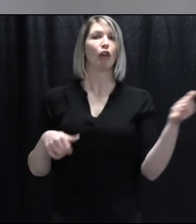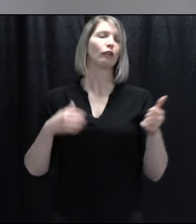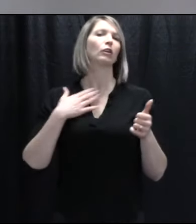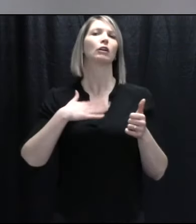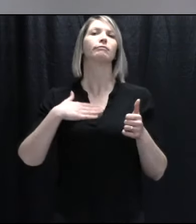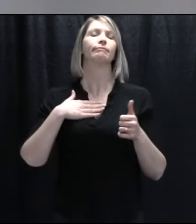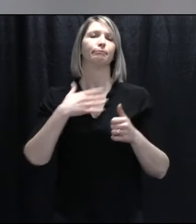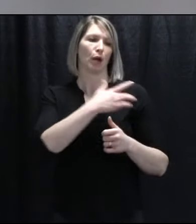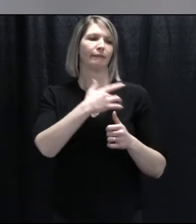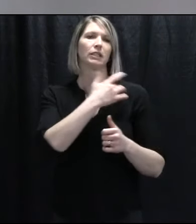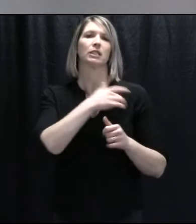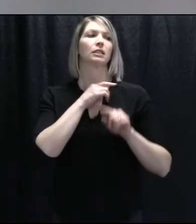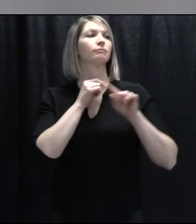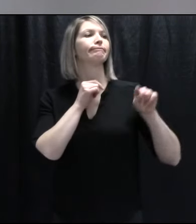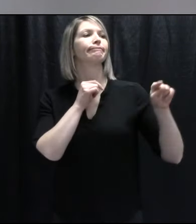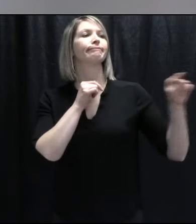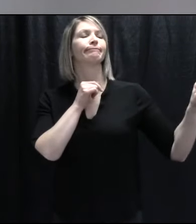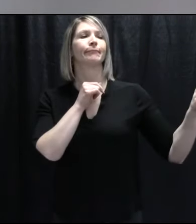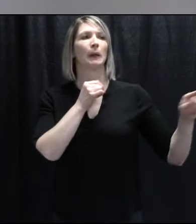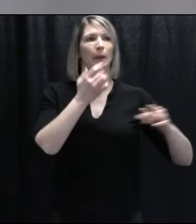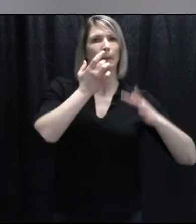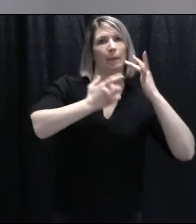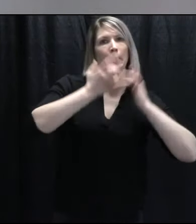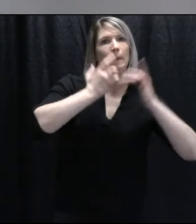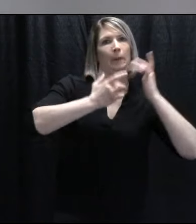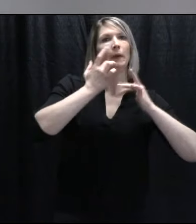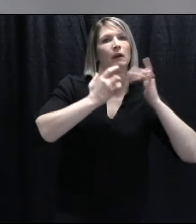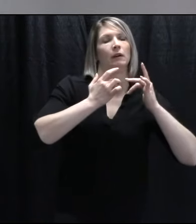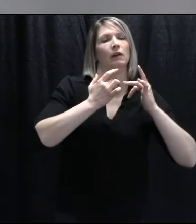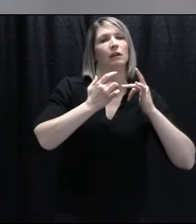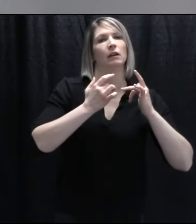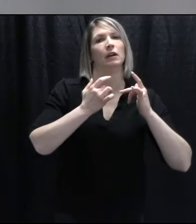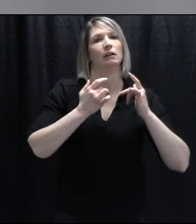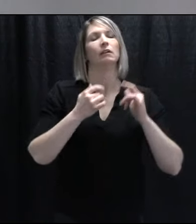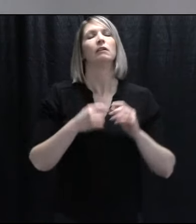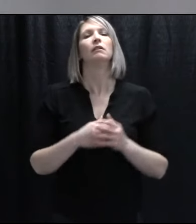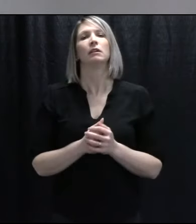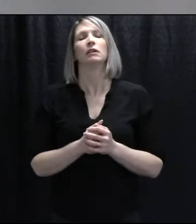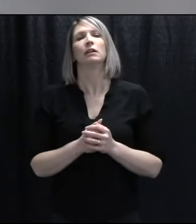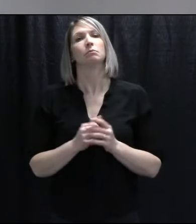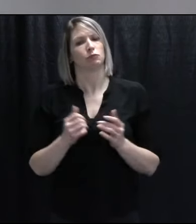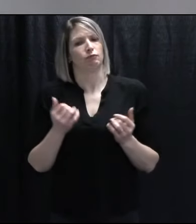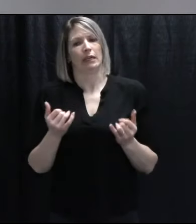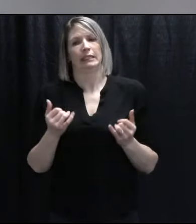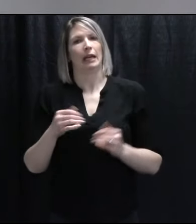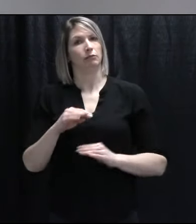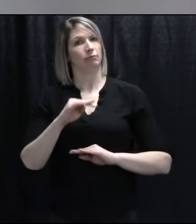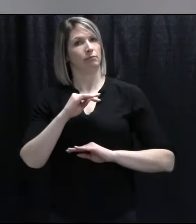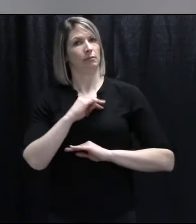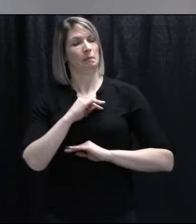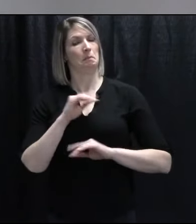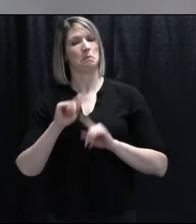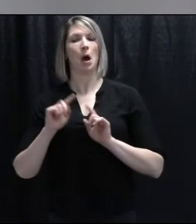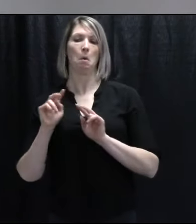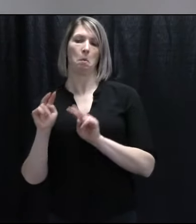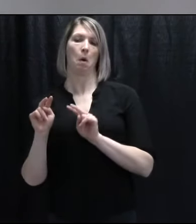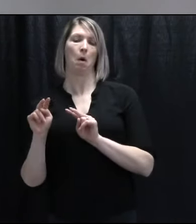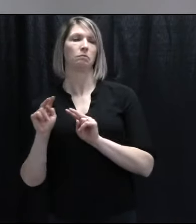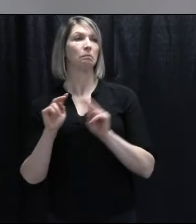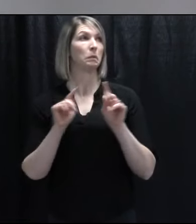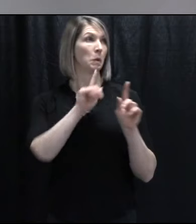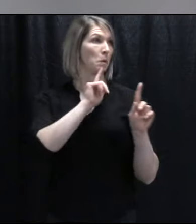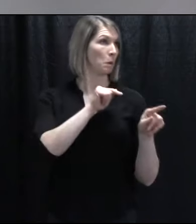metropolitan areas, for example, in other jurisdictions or in the States. So at the moment, we're keeping an eye on it.